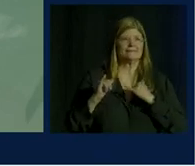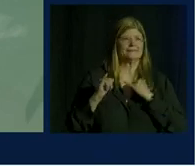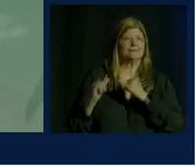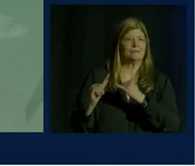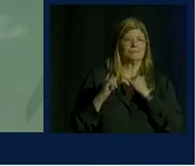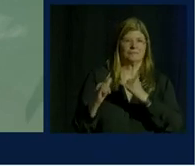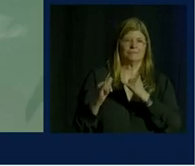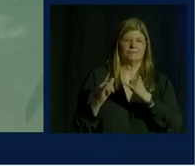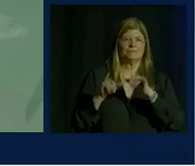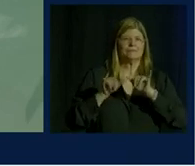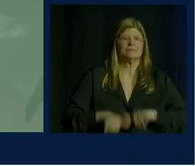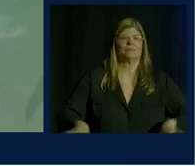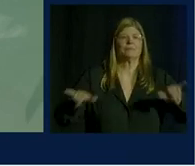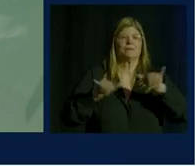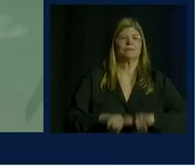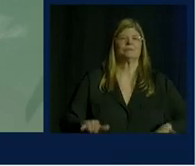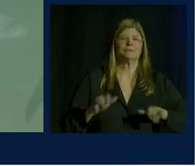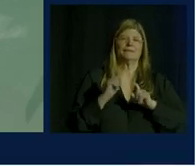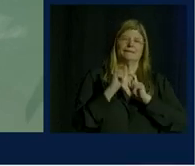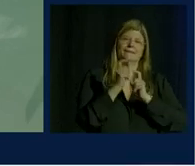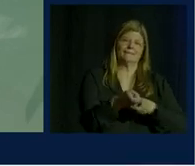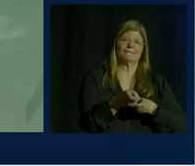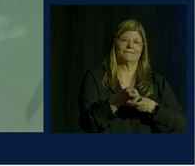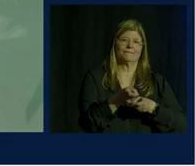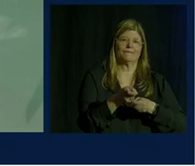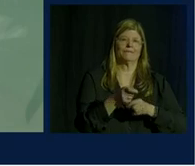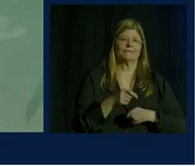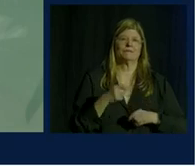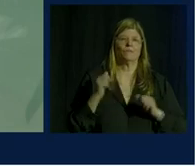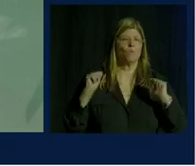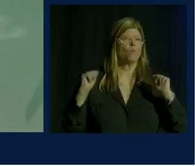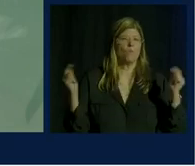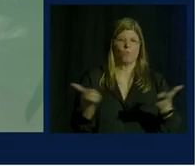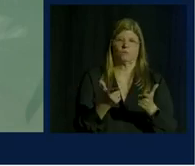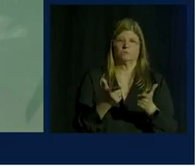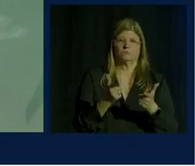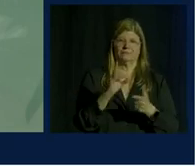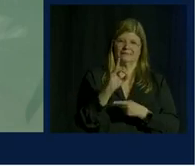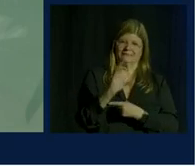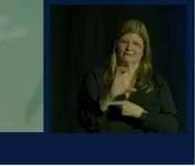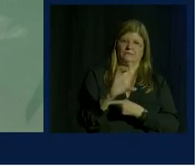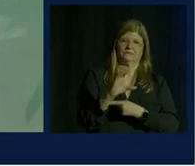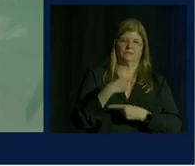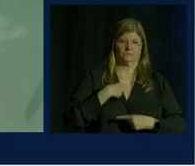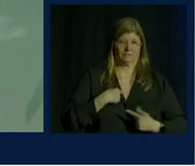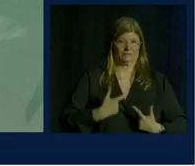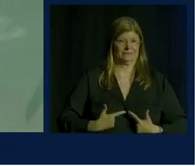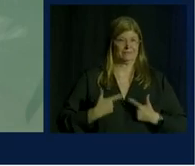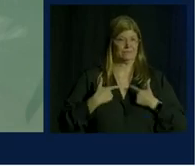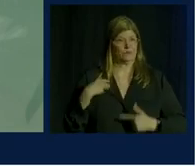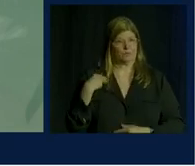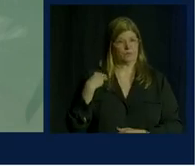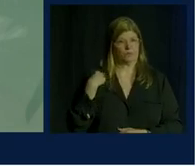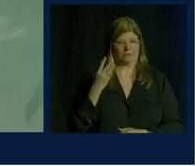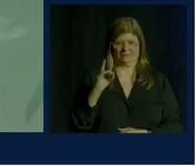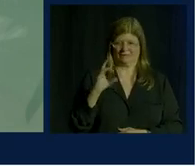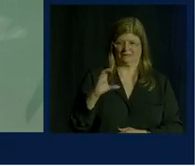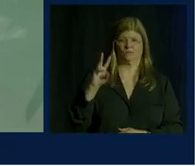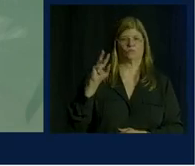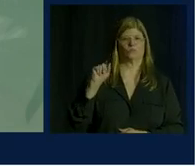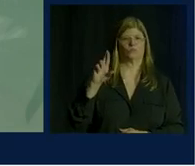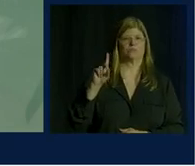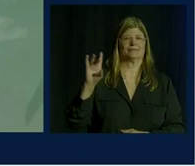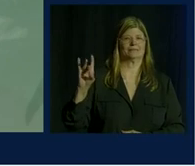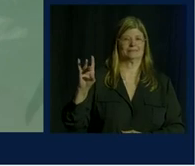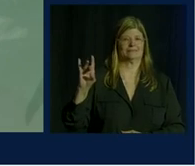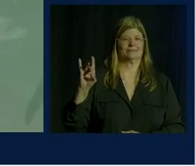because we deliver across the district. And I live in Ward 8, and I understand how frustrating it can be